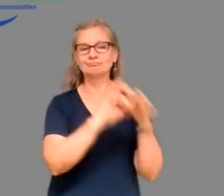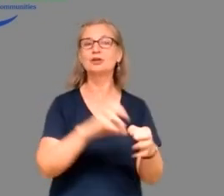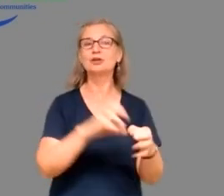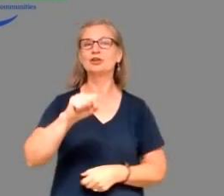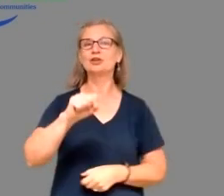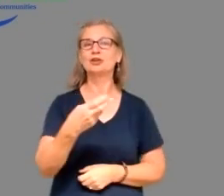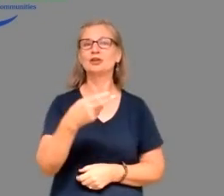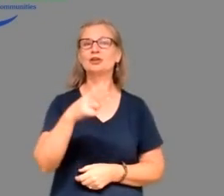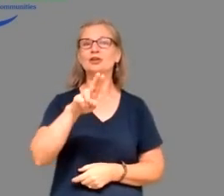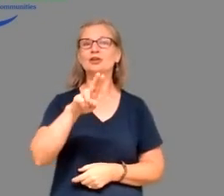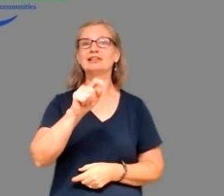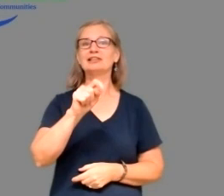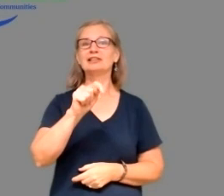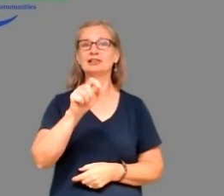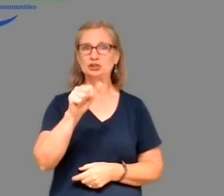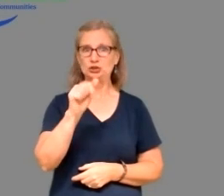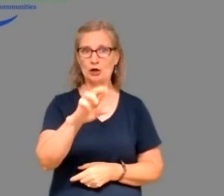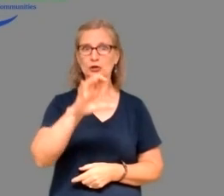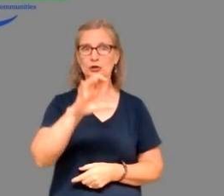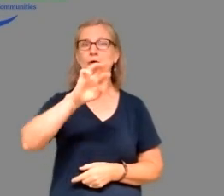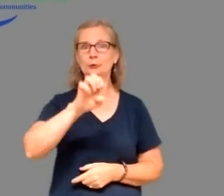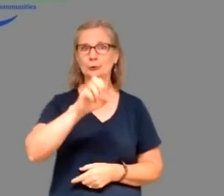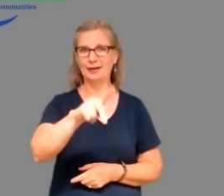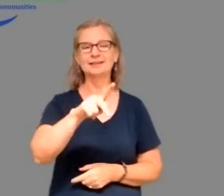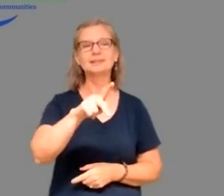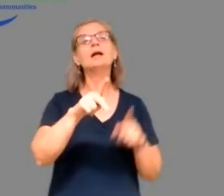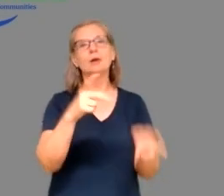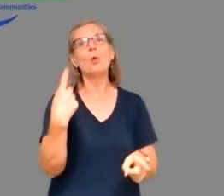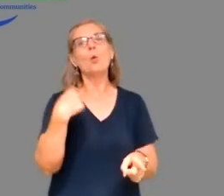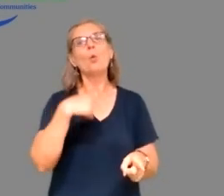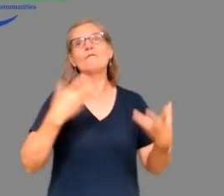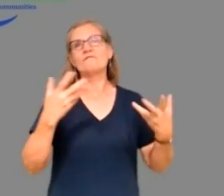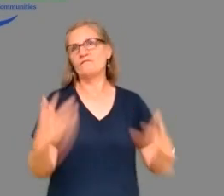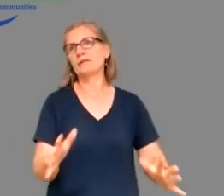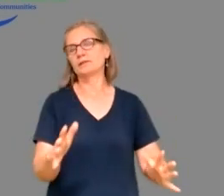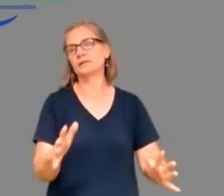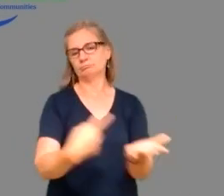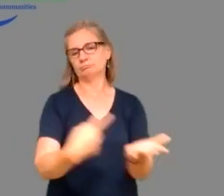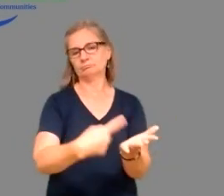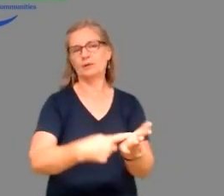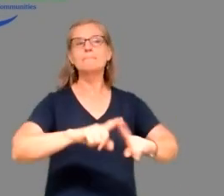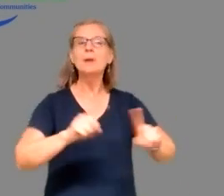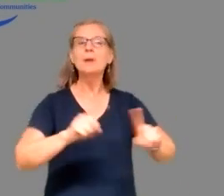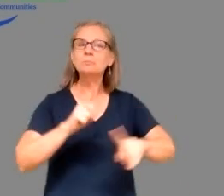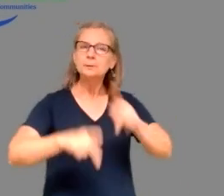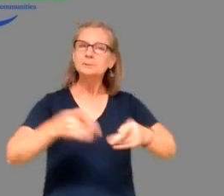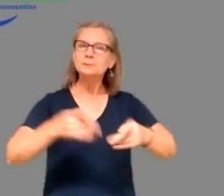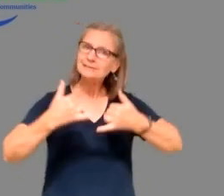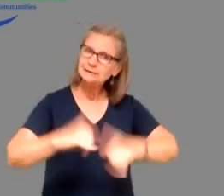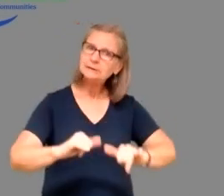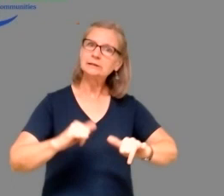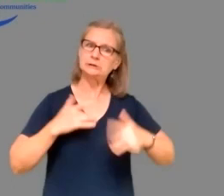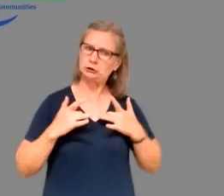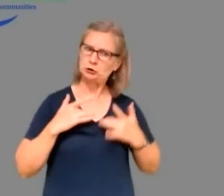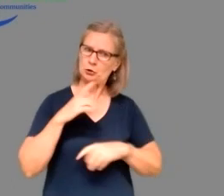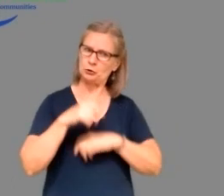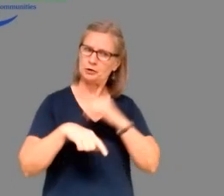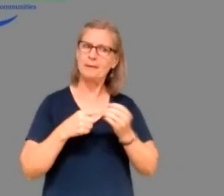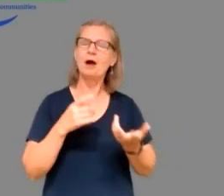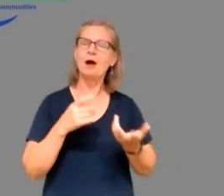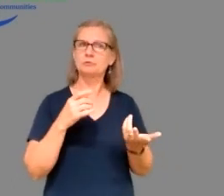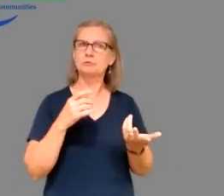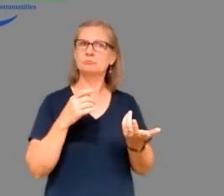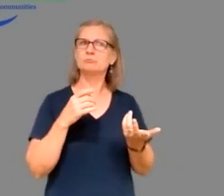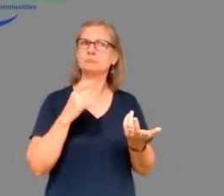We're beating a dead horse on this, but I think that it's important because people are still really worried about that being the start of our whole series here.